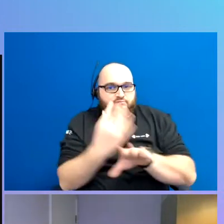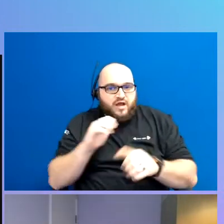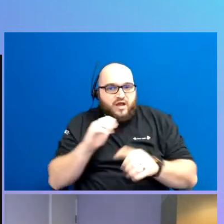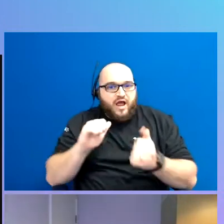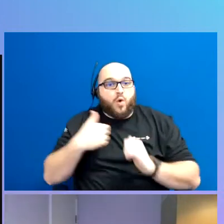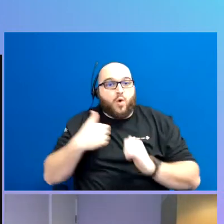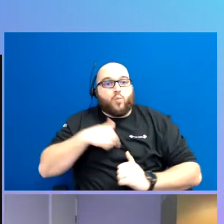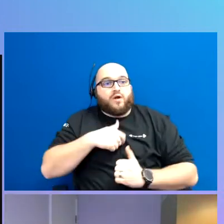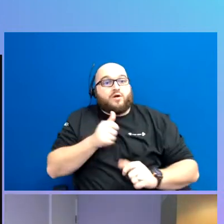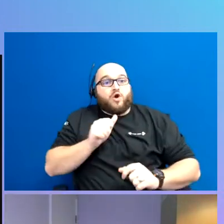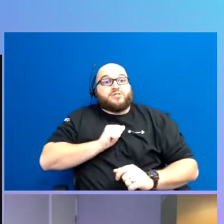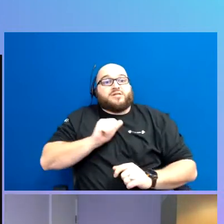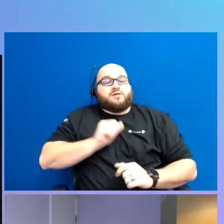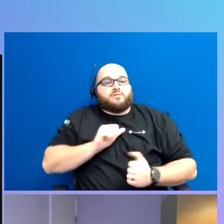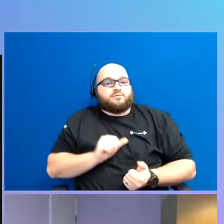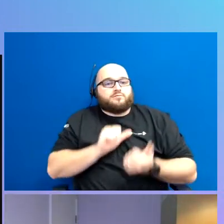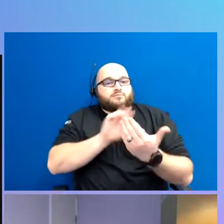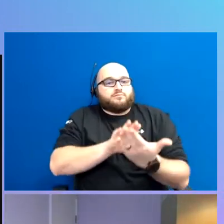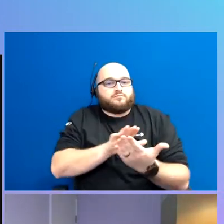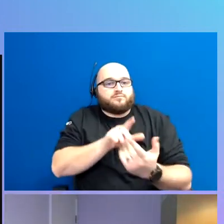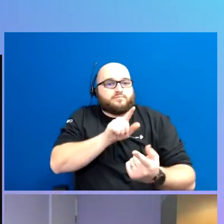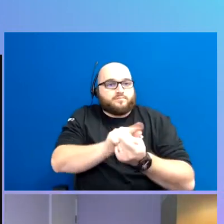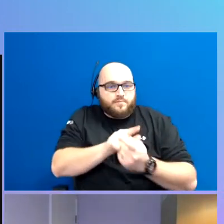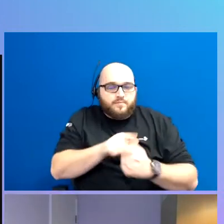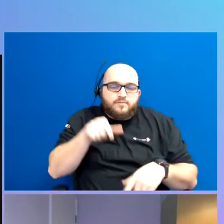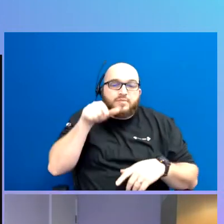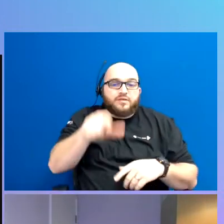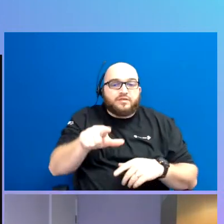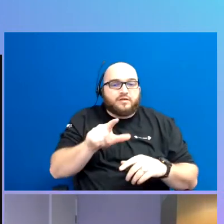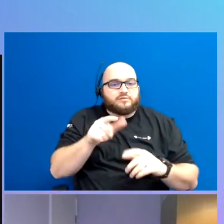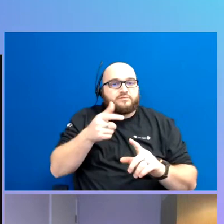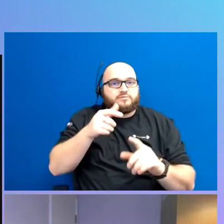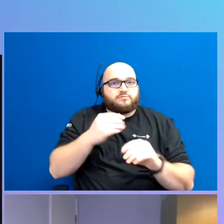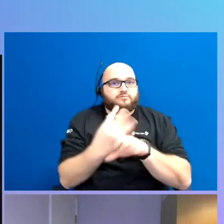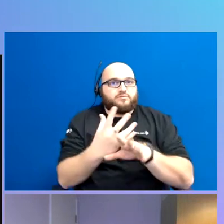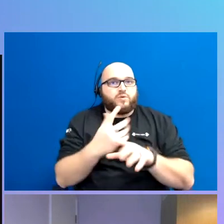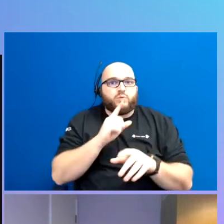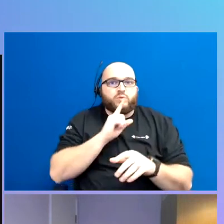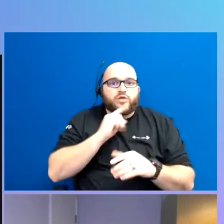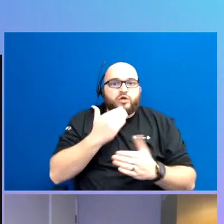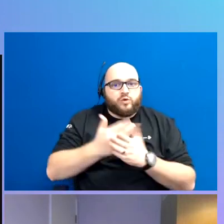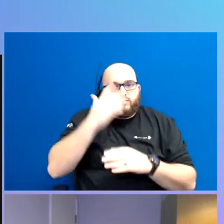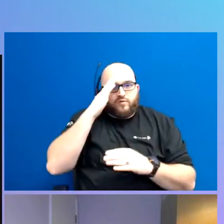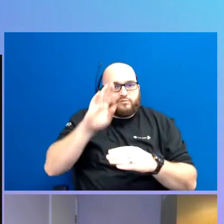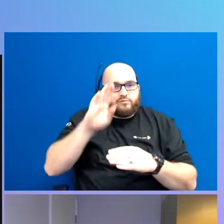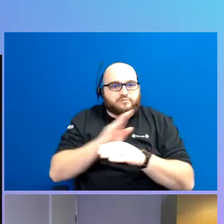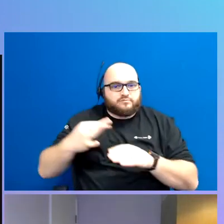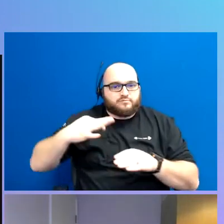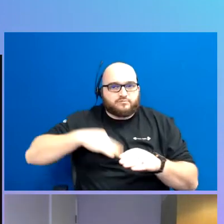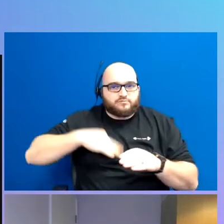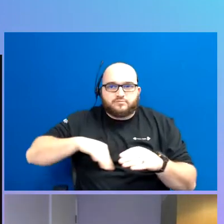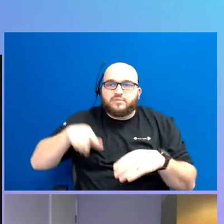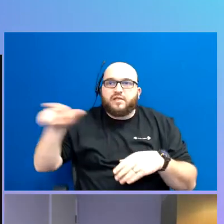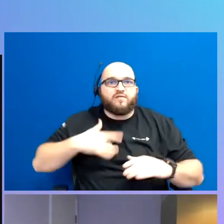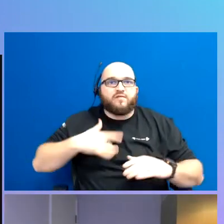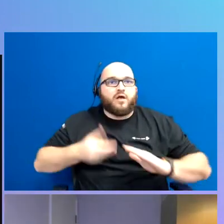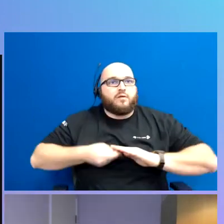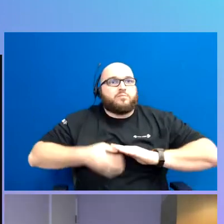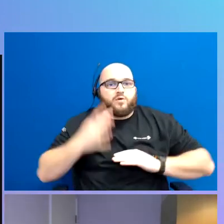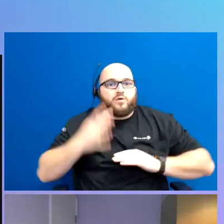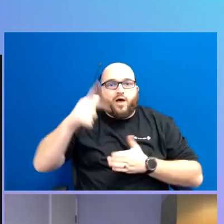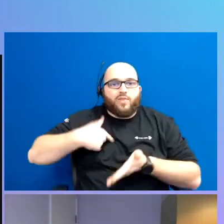example in particular was great for proving business benefit. This client was let down by one of our competitors after they dismissed his request